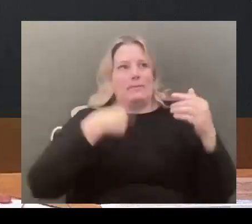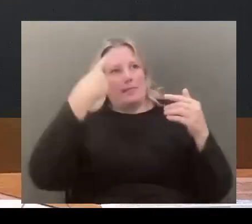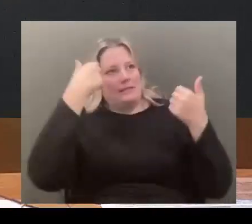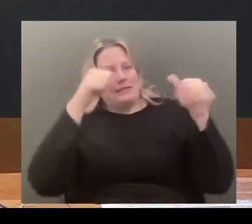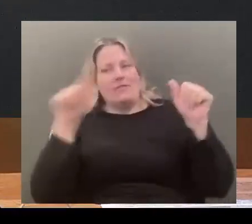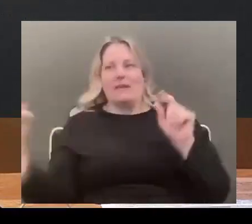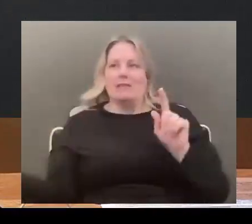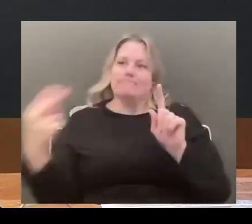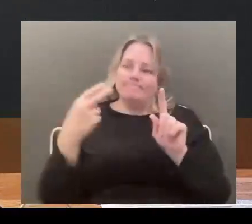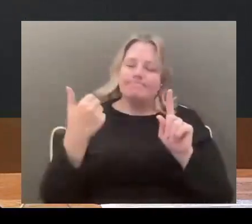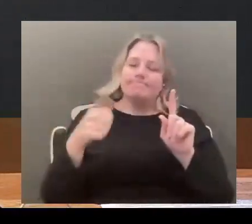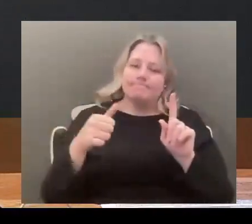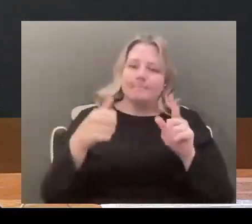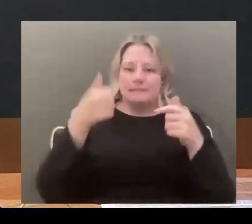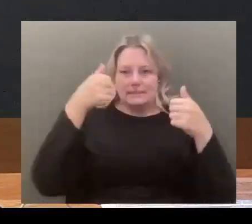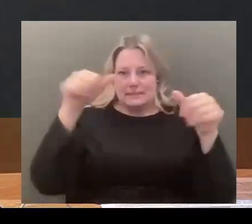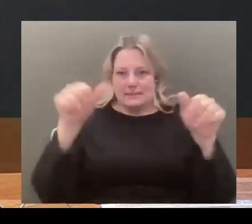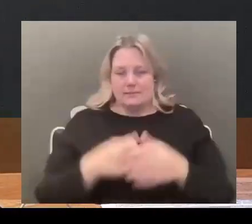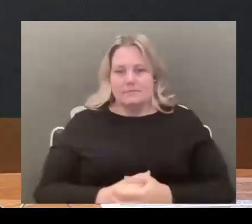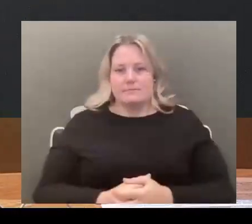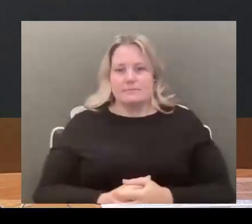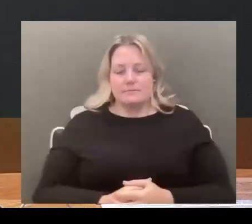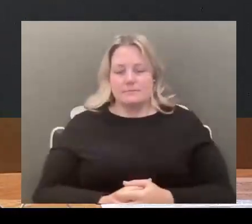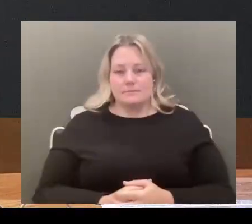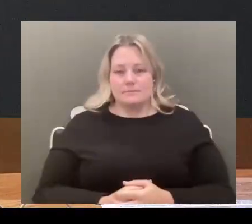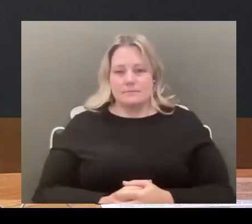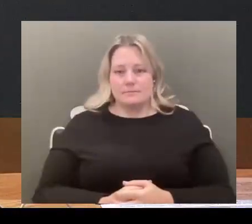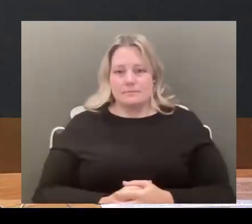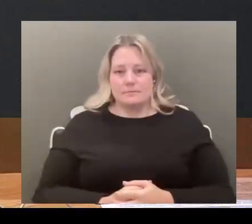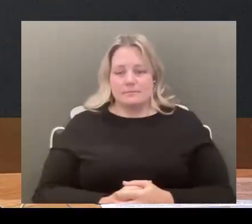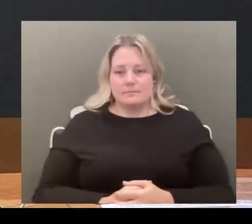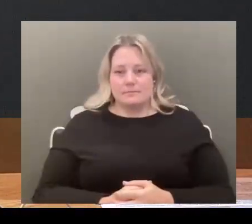Minister, maybe finally, can